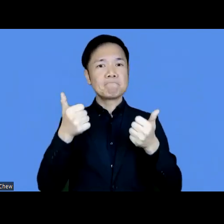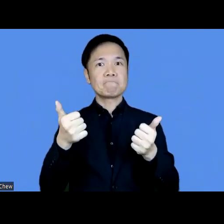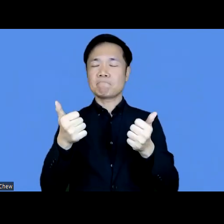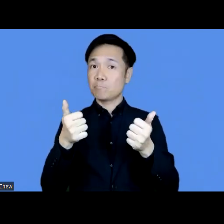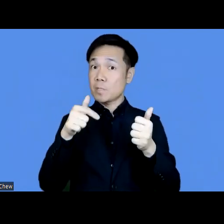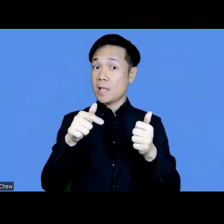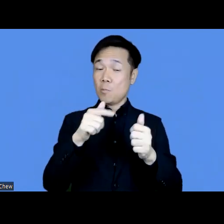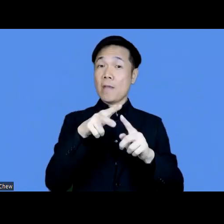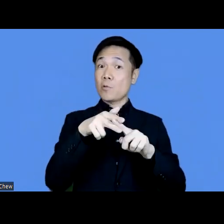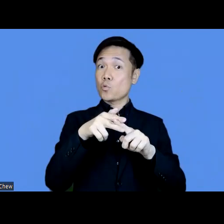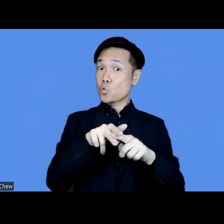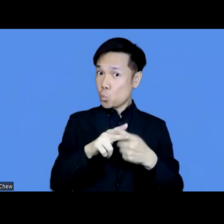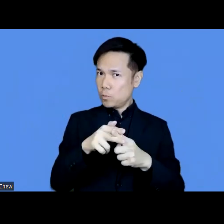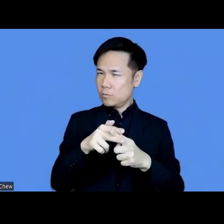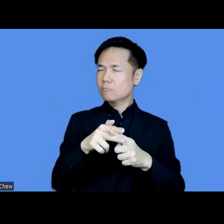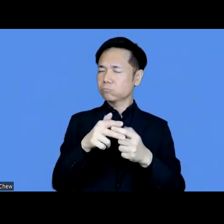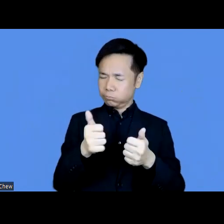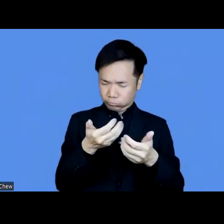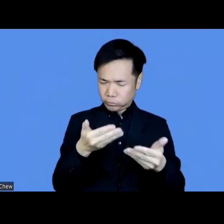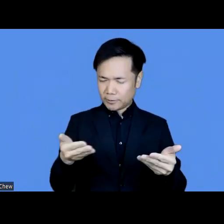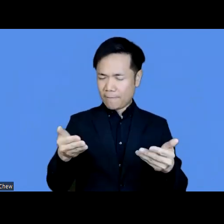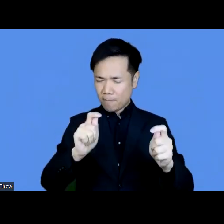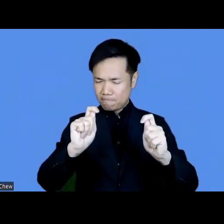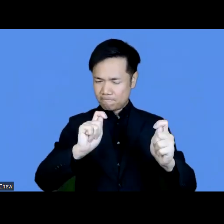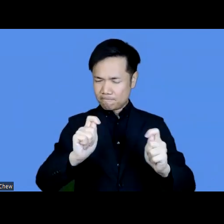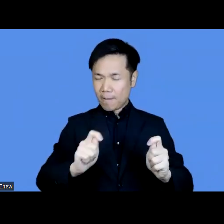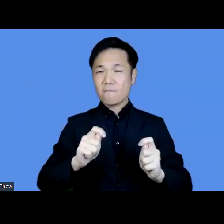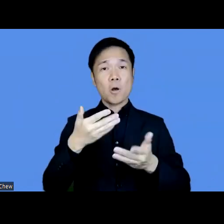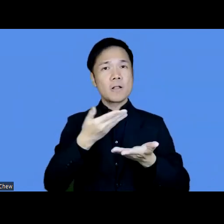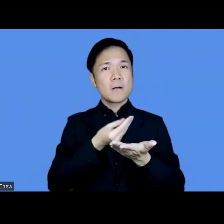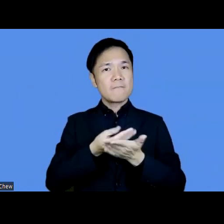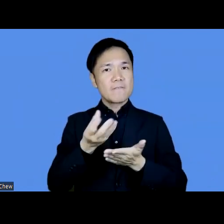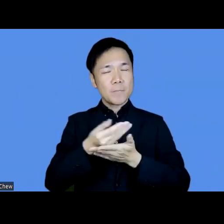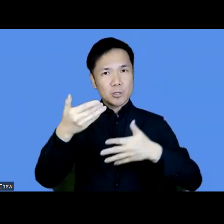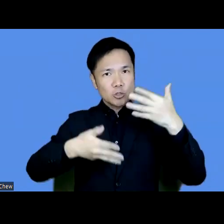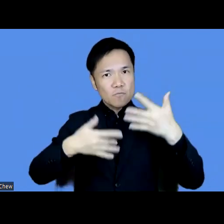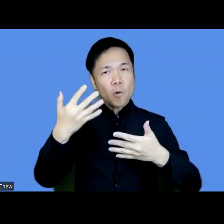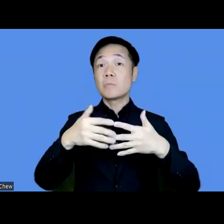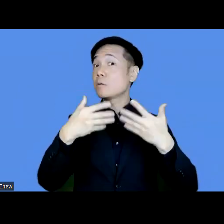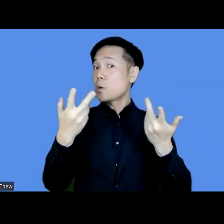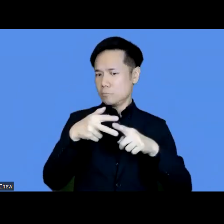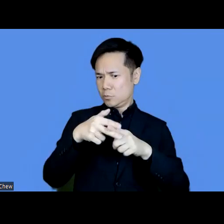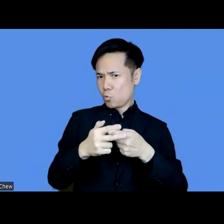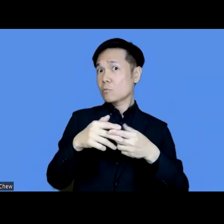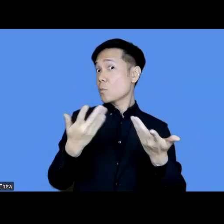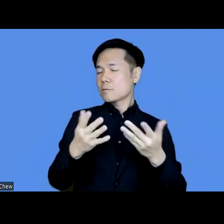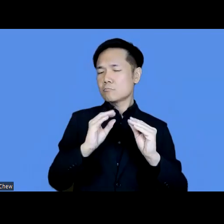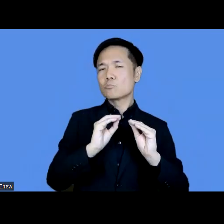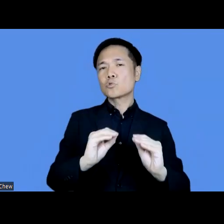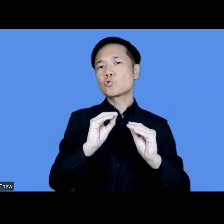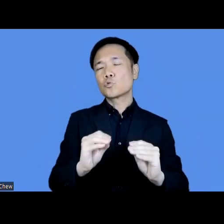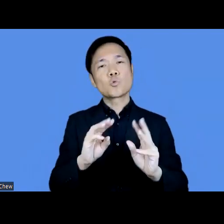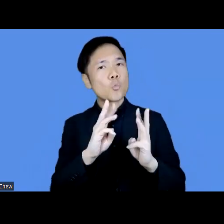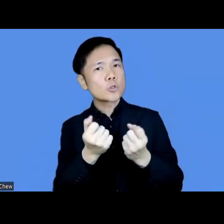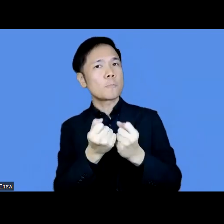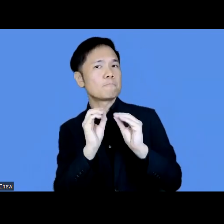data toolkit that has been transformed in a fantastic initiative that includes training, includes workshops, et cetera, et